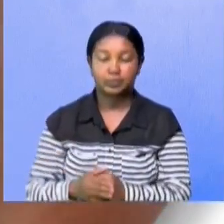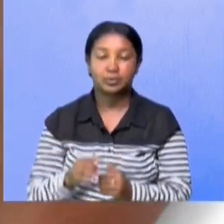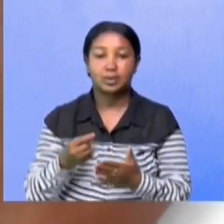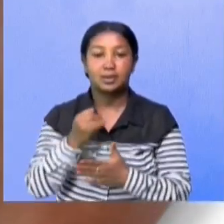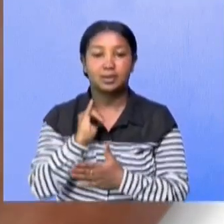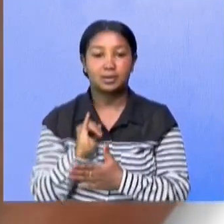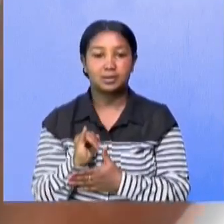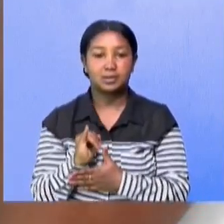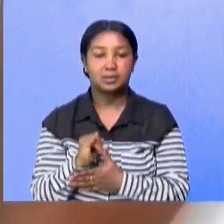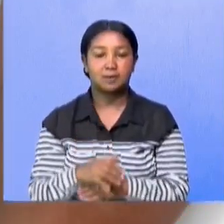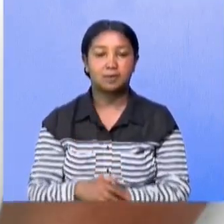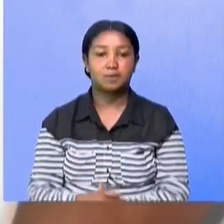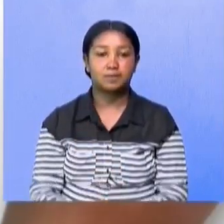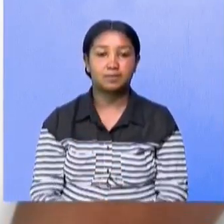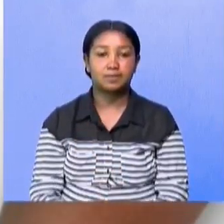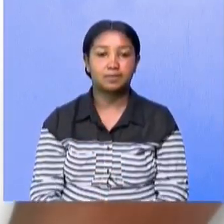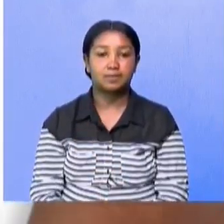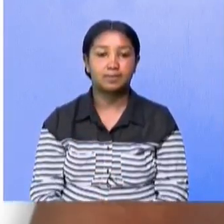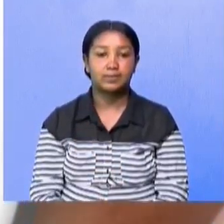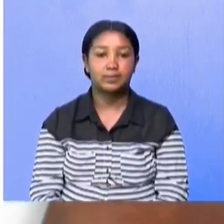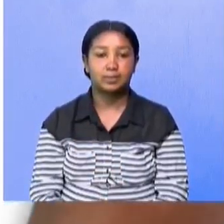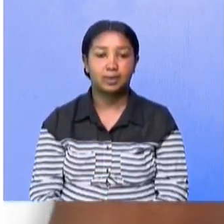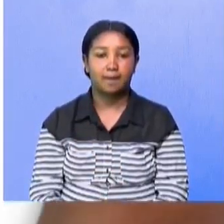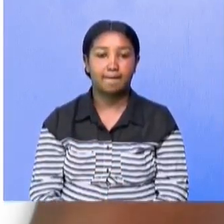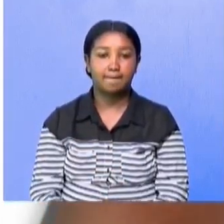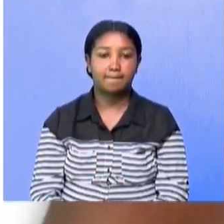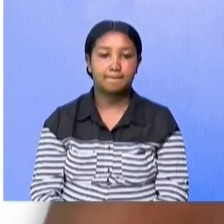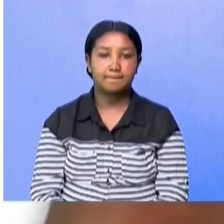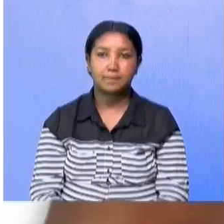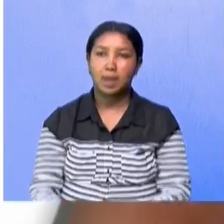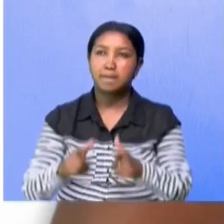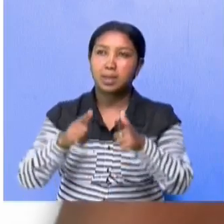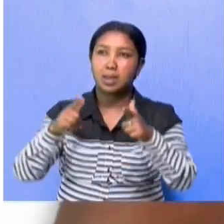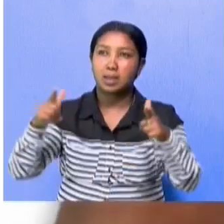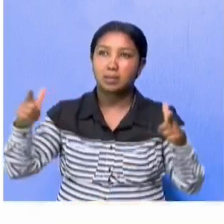there is a big shelf